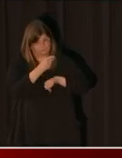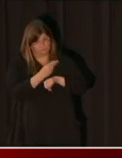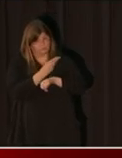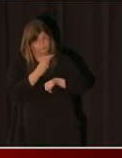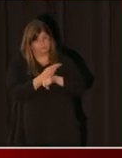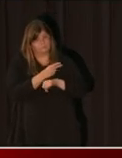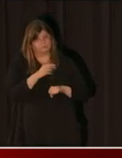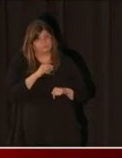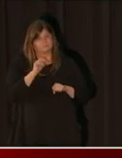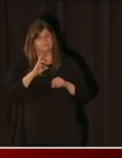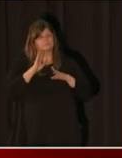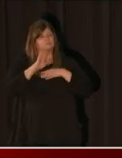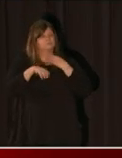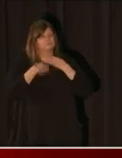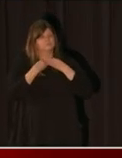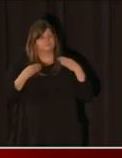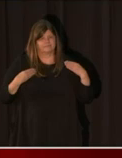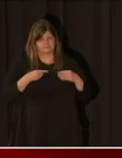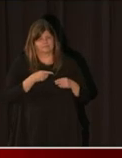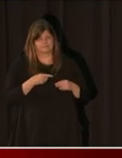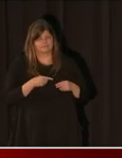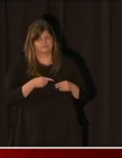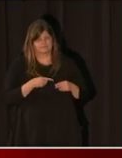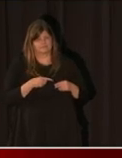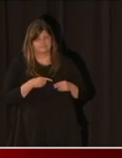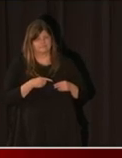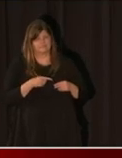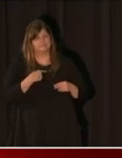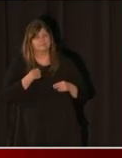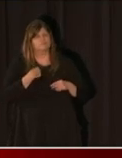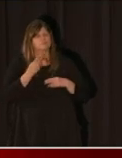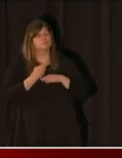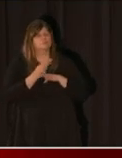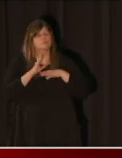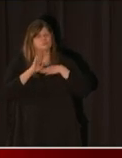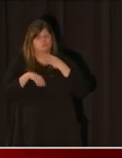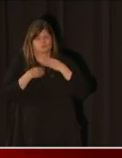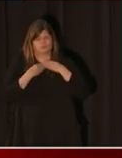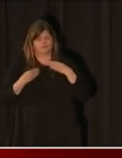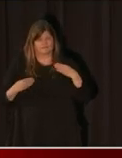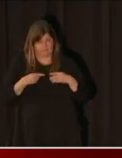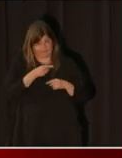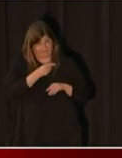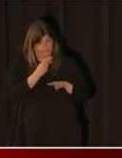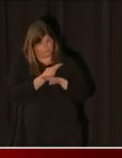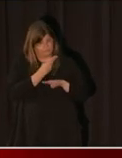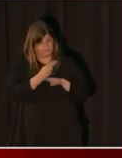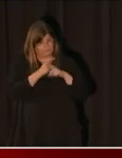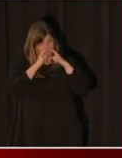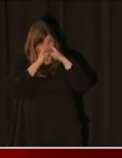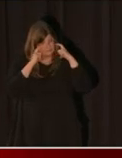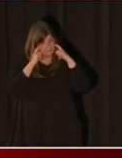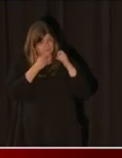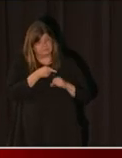scarf? Or? No, this is not a face mask, it's a scarf. Do you wear a face mask or a scarf at all? I do.